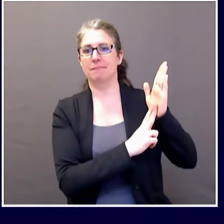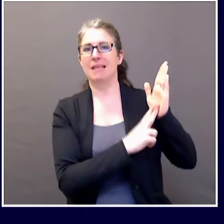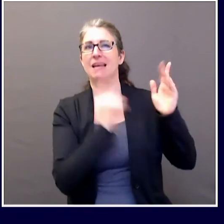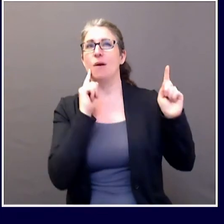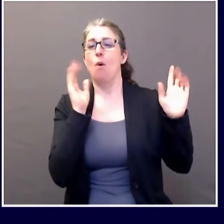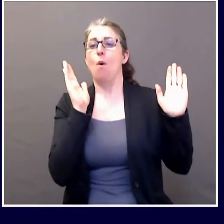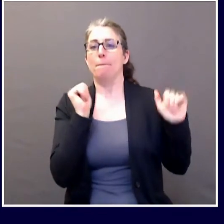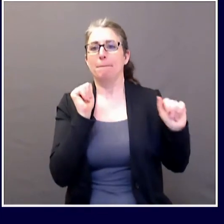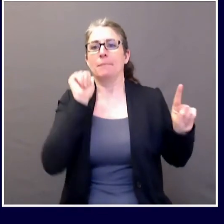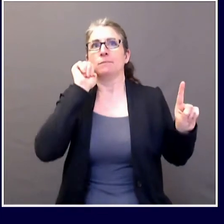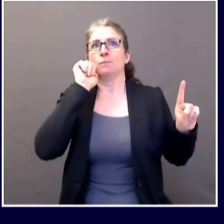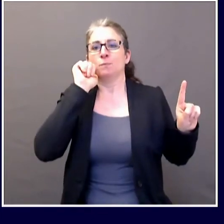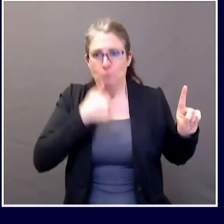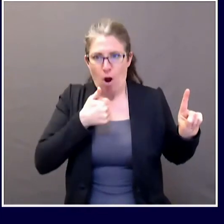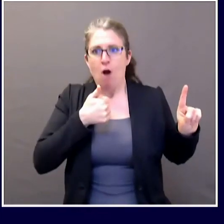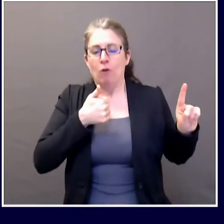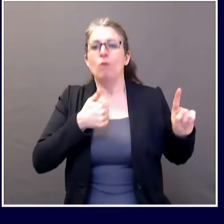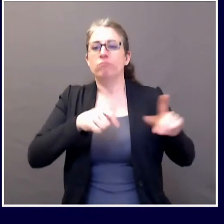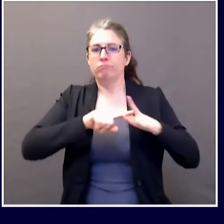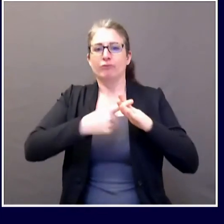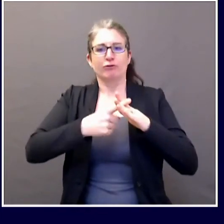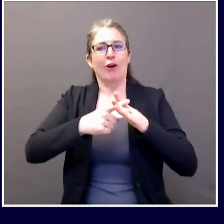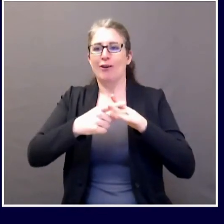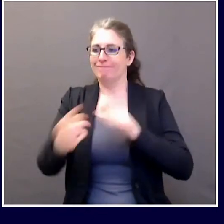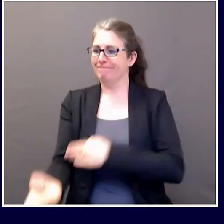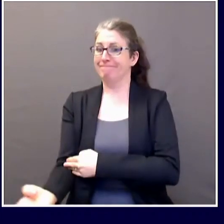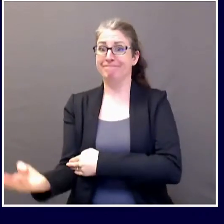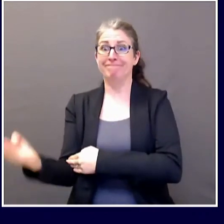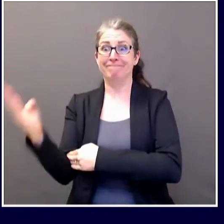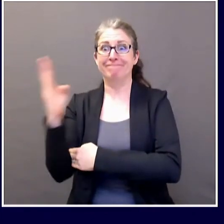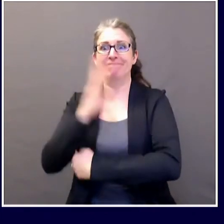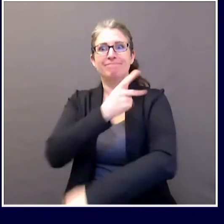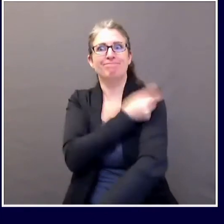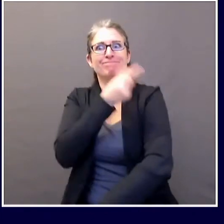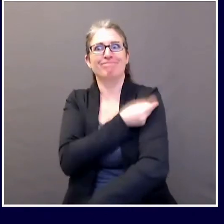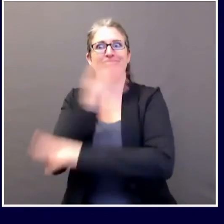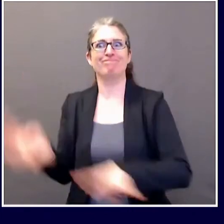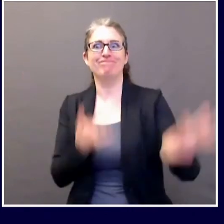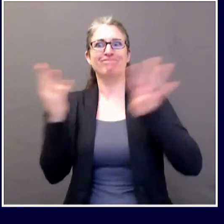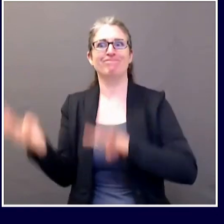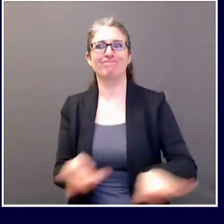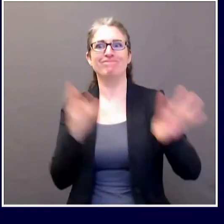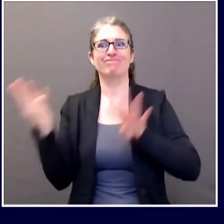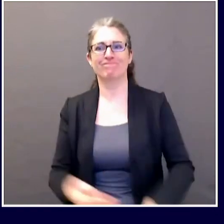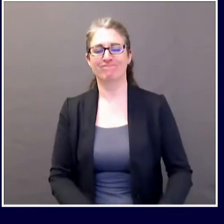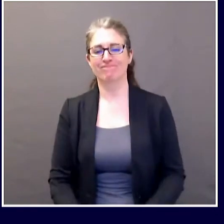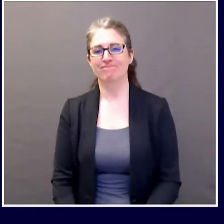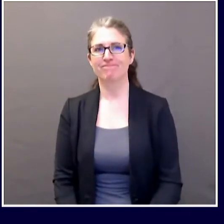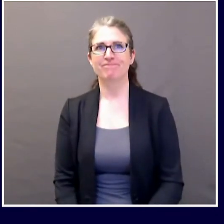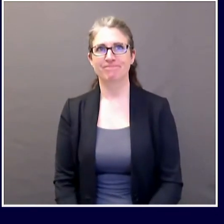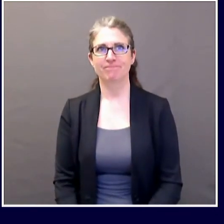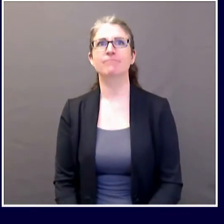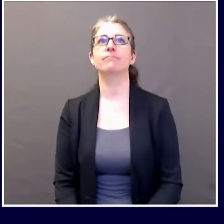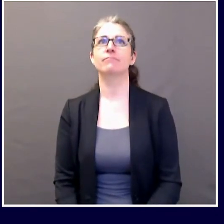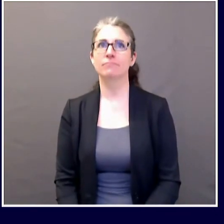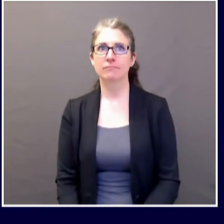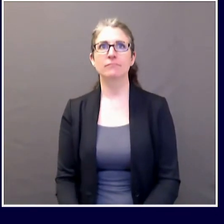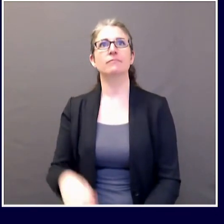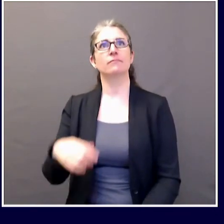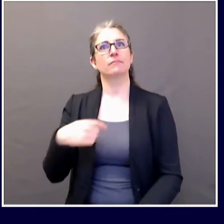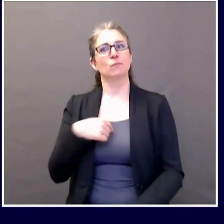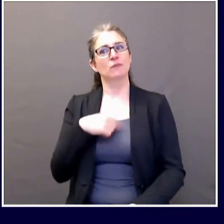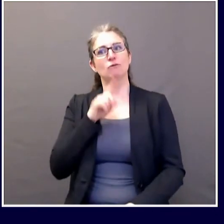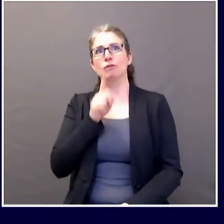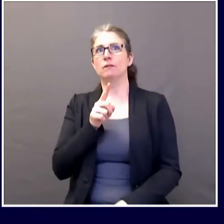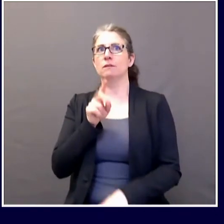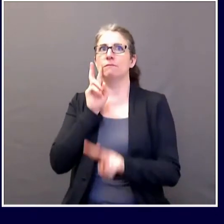40 locations in Maine, with registration ideally opening up today, with first shots being delivered as soon as